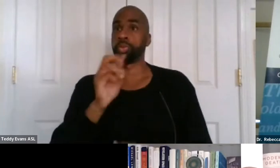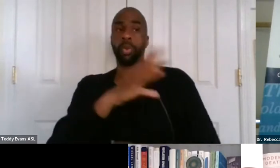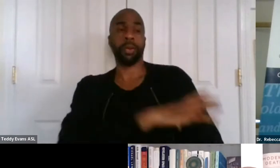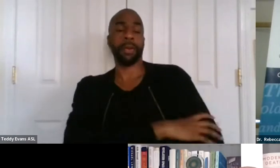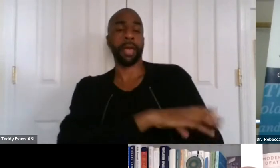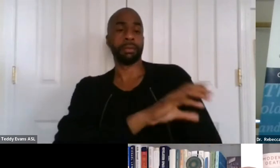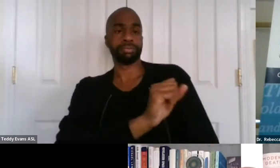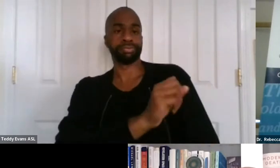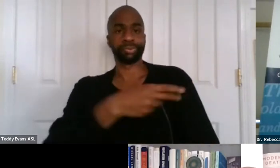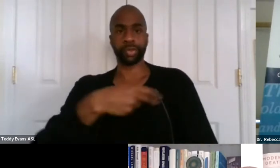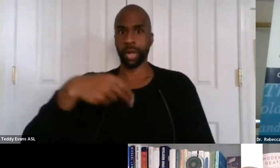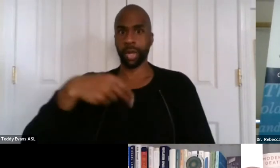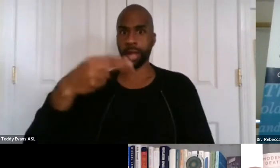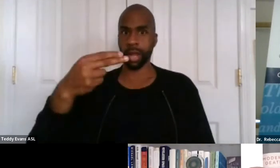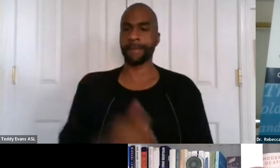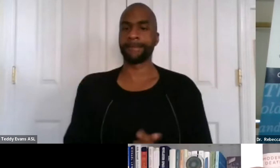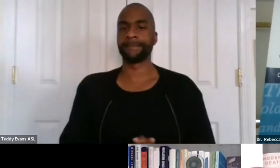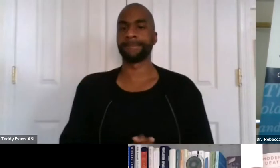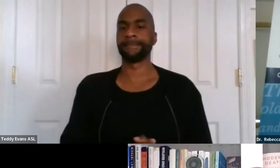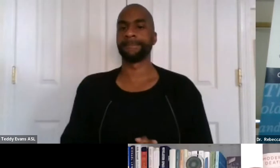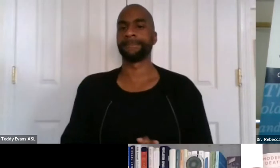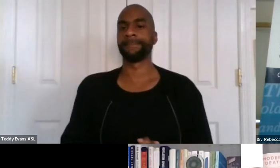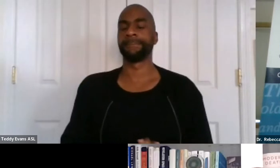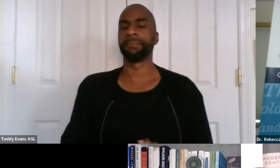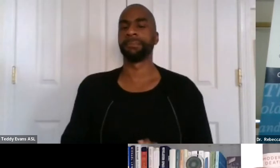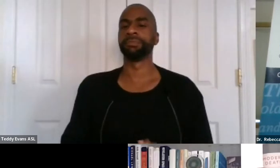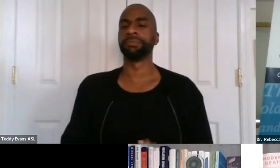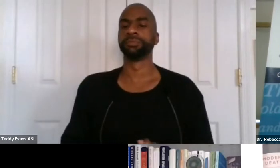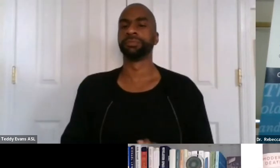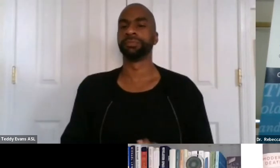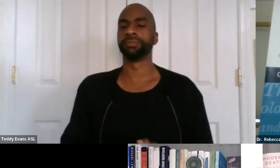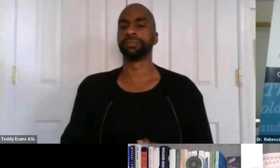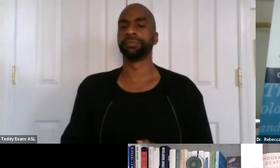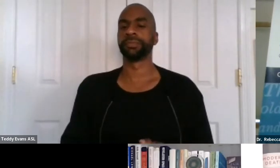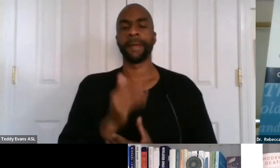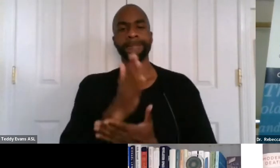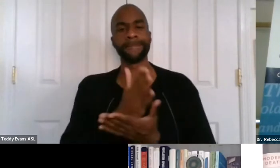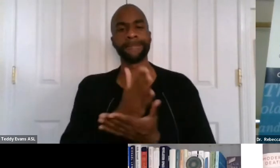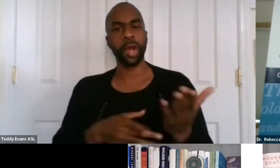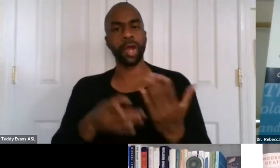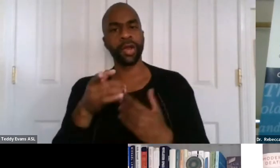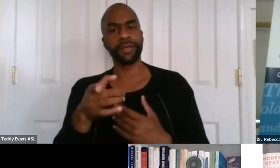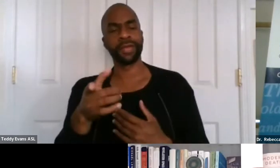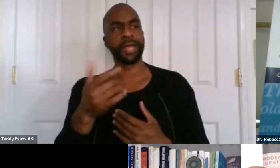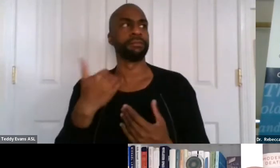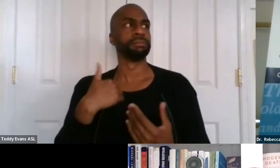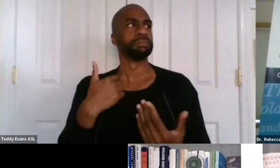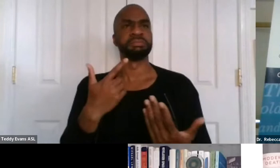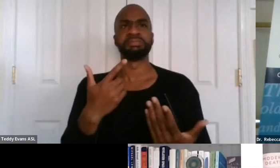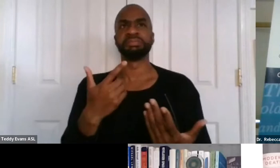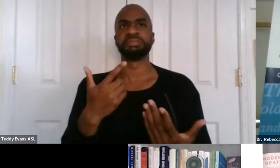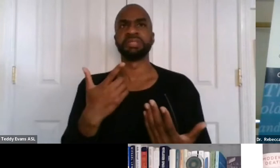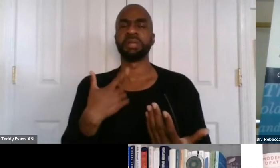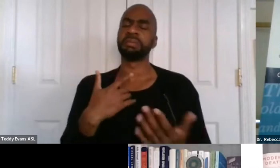movement was Pain is a Fifth Vital Sign Movement. And part of it was coming from a place of kindness and